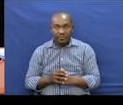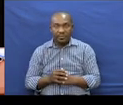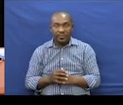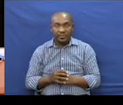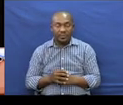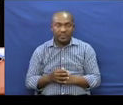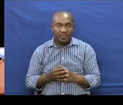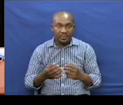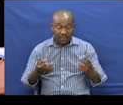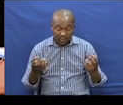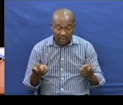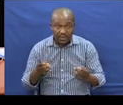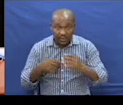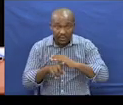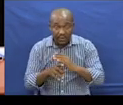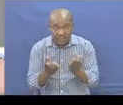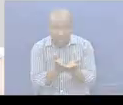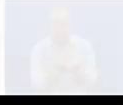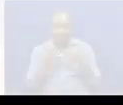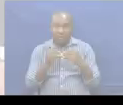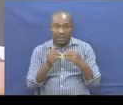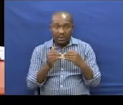school. It can also be conducted.